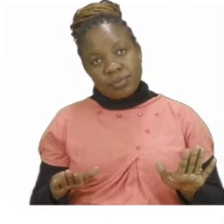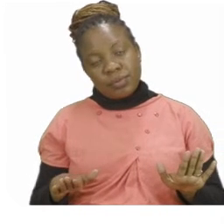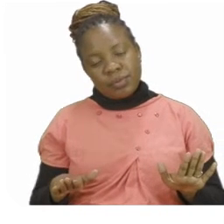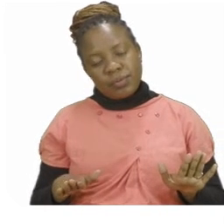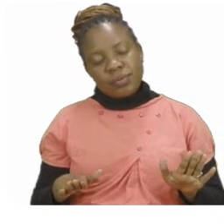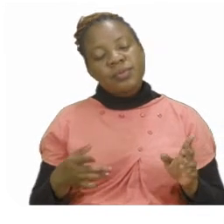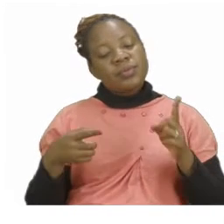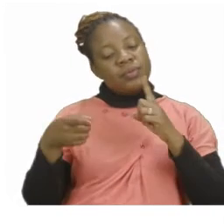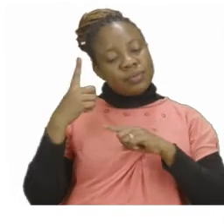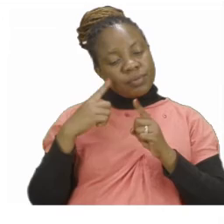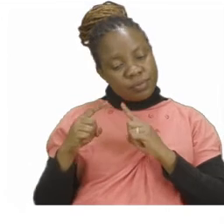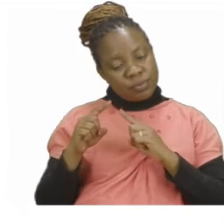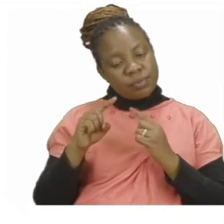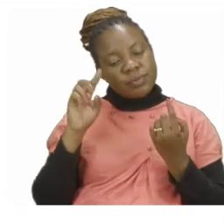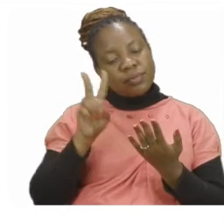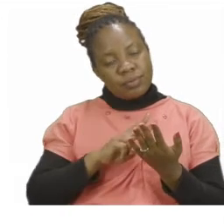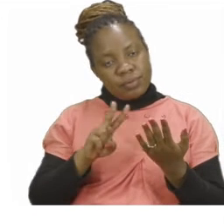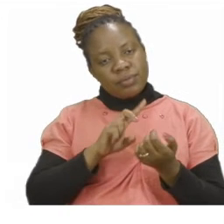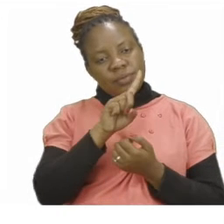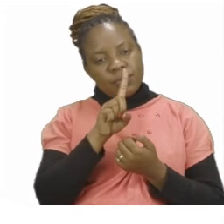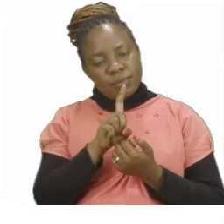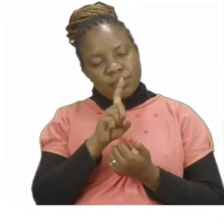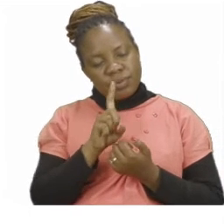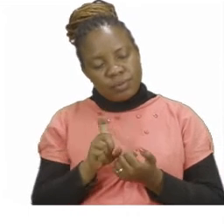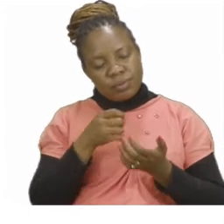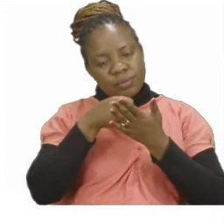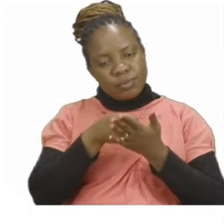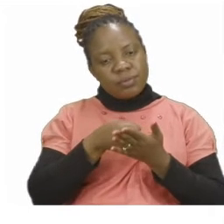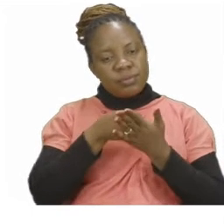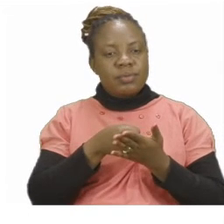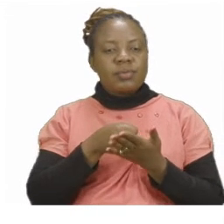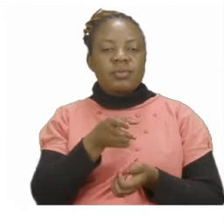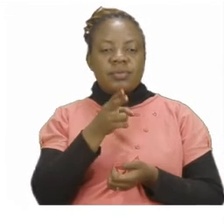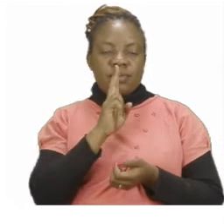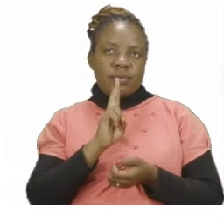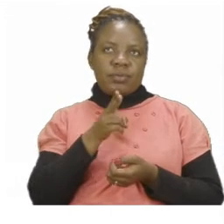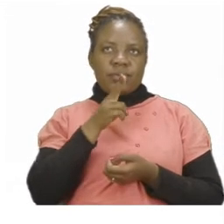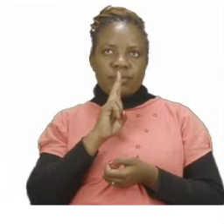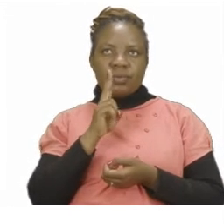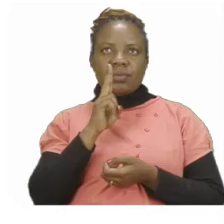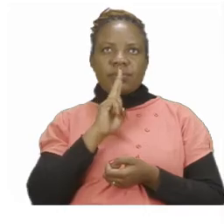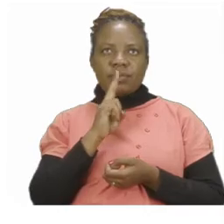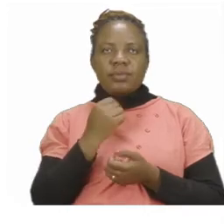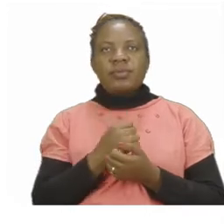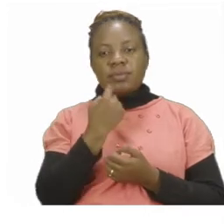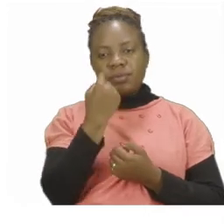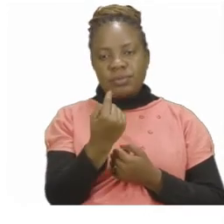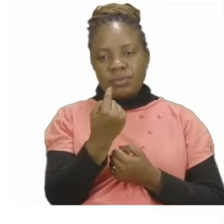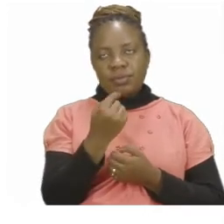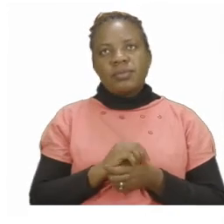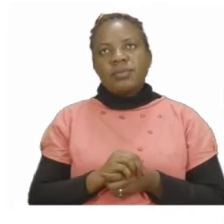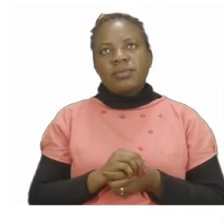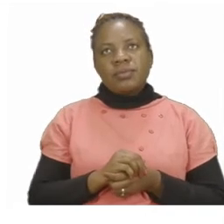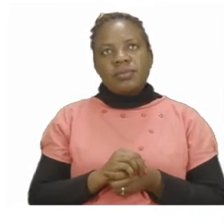questions one more time and try and answer these questions on your own. We